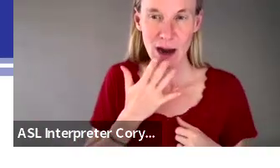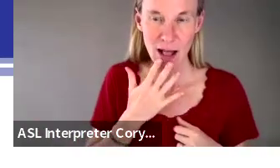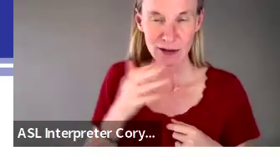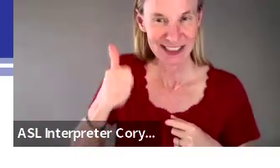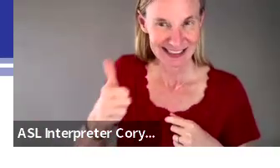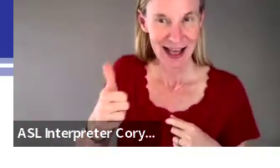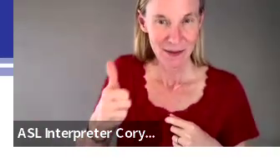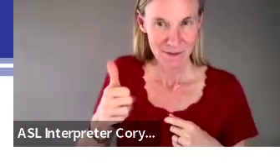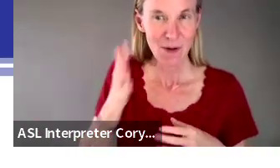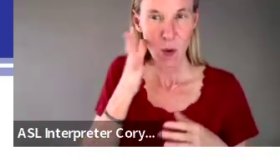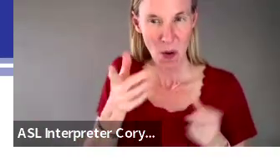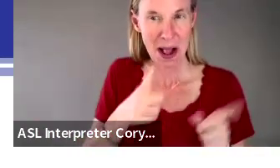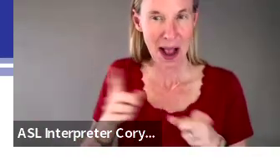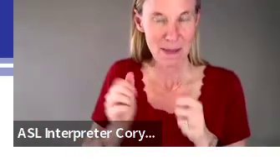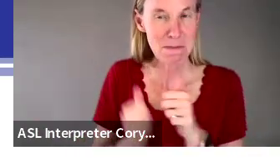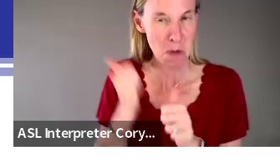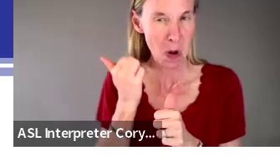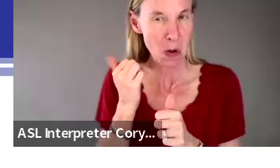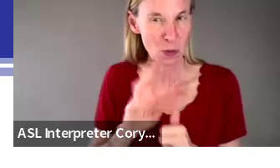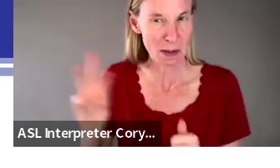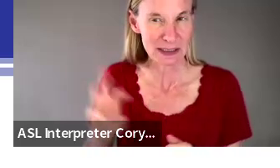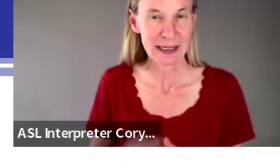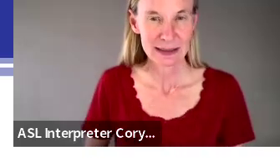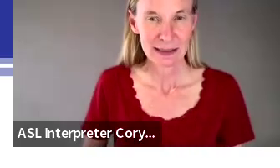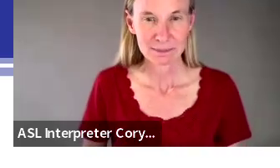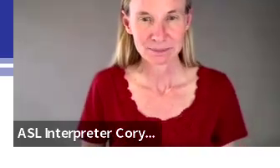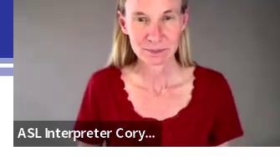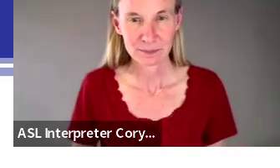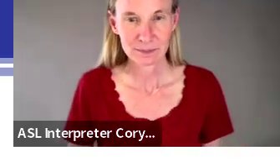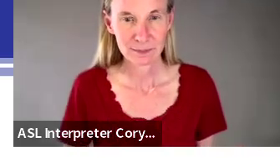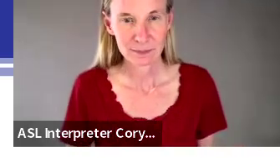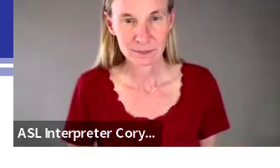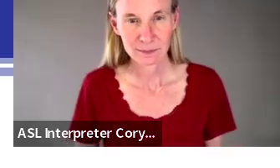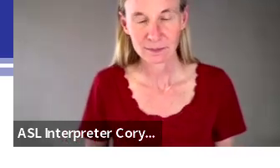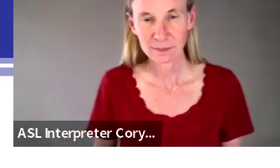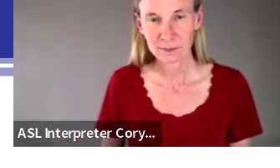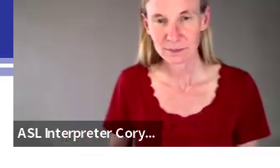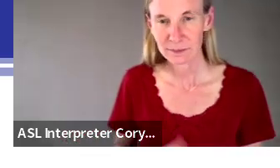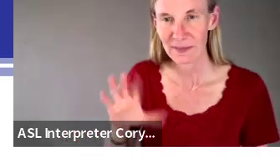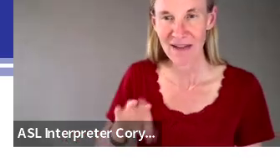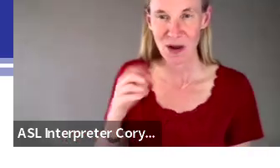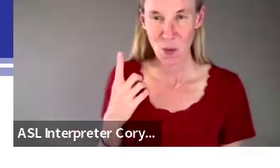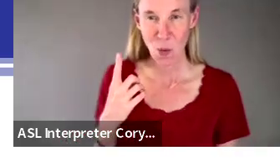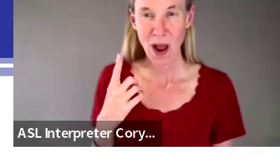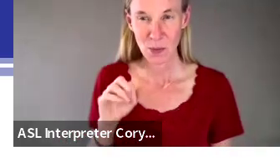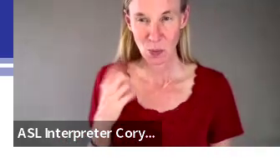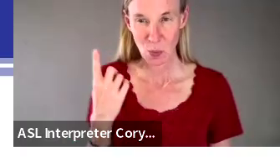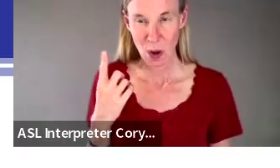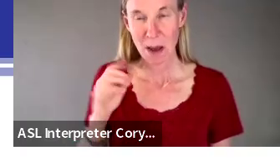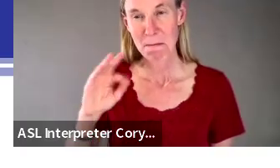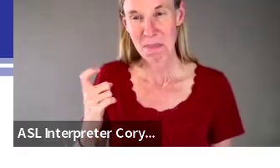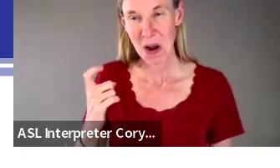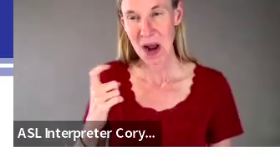on most websites. And I believe I did find at one point there was a box to say don't invert